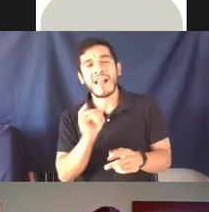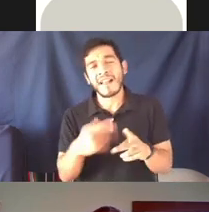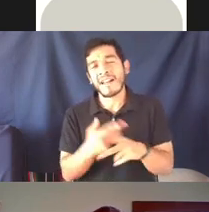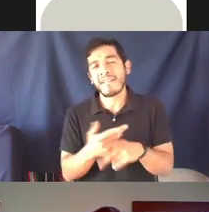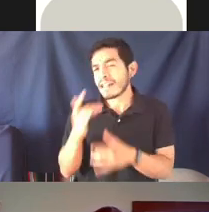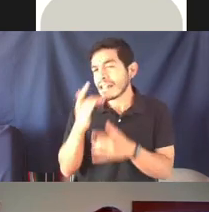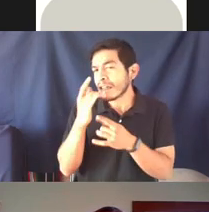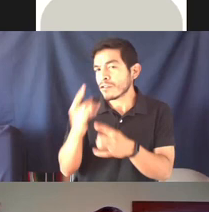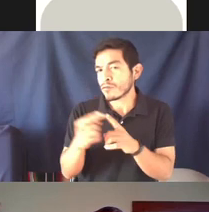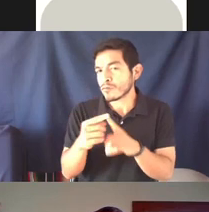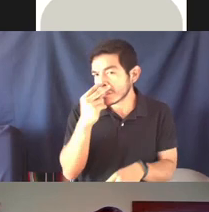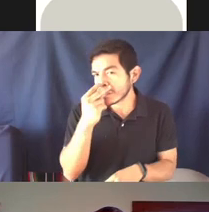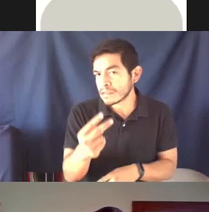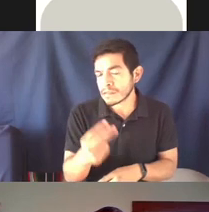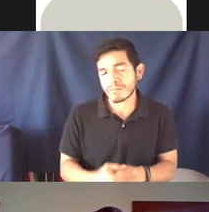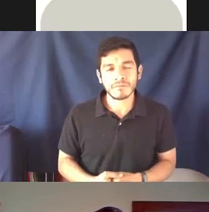slide.